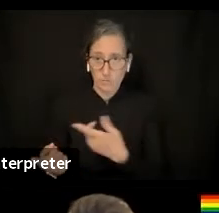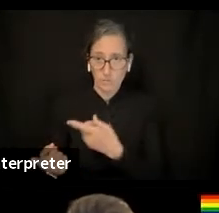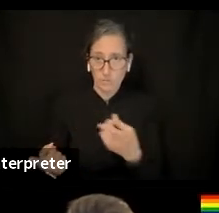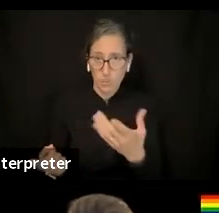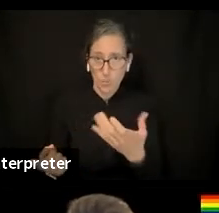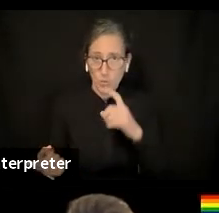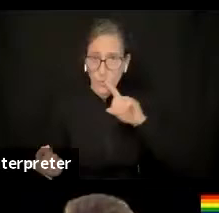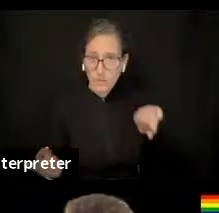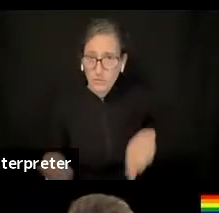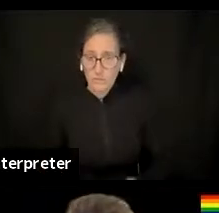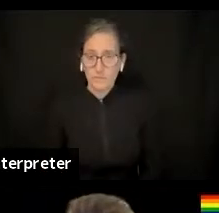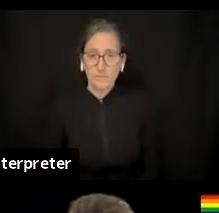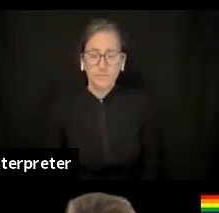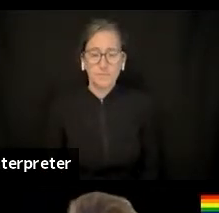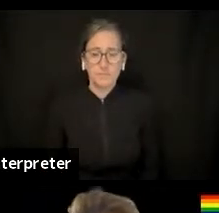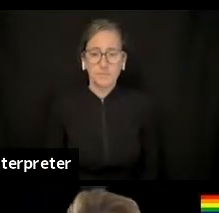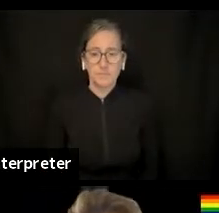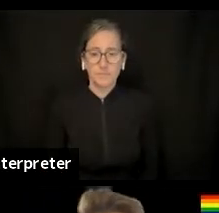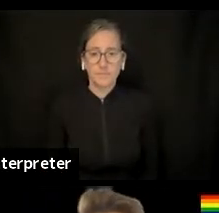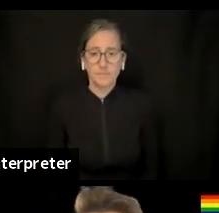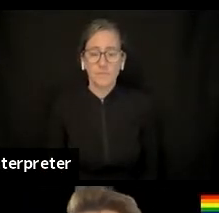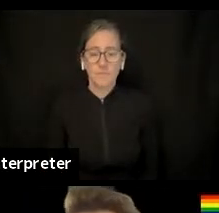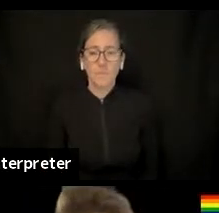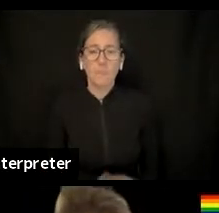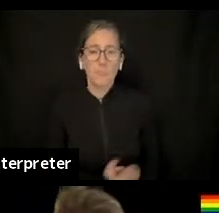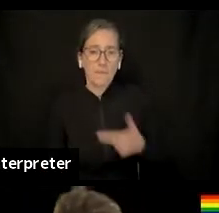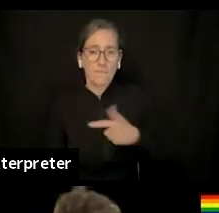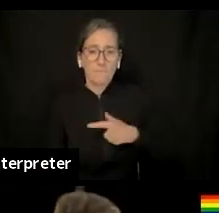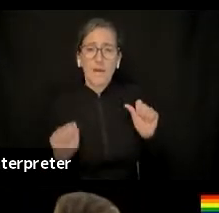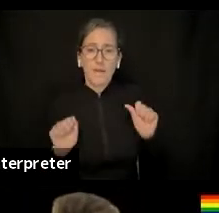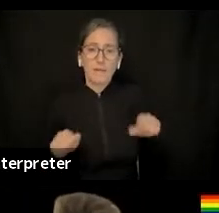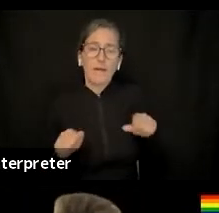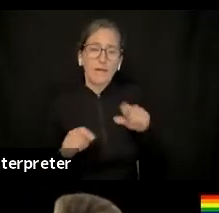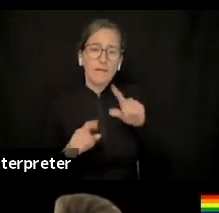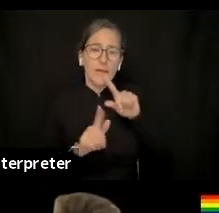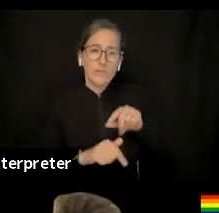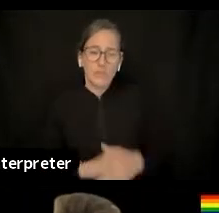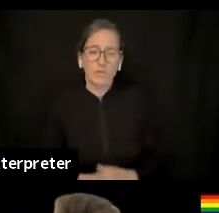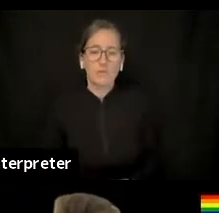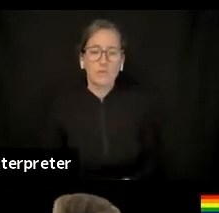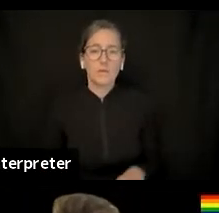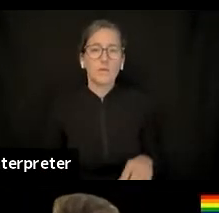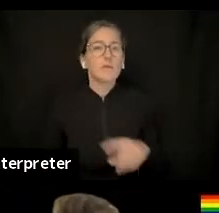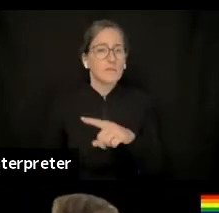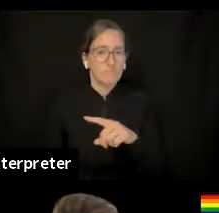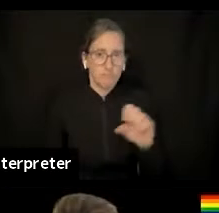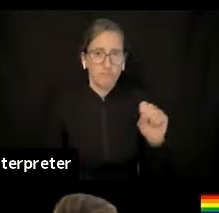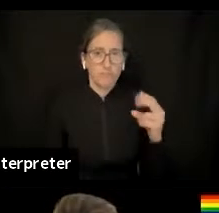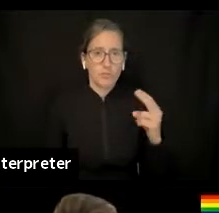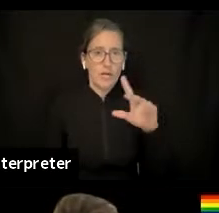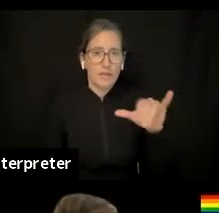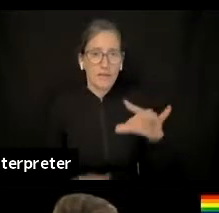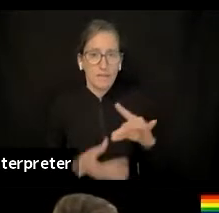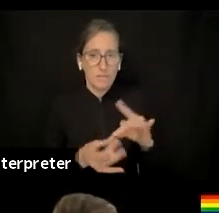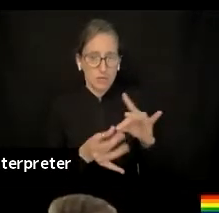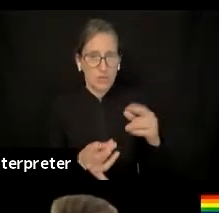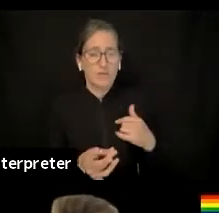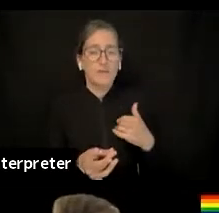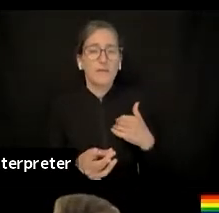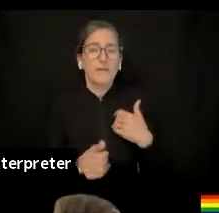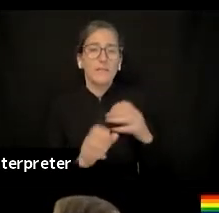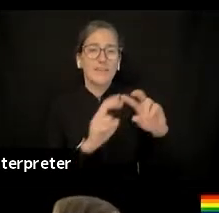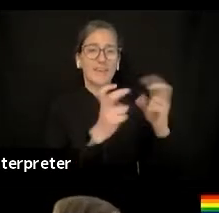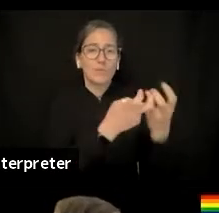have more information. I can address that. So as Shelly mentioned, there's council subcommittees.